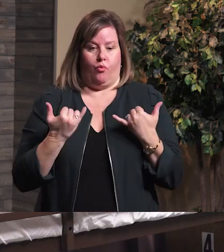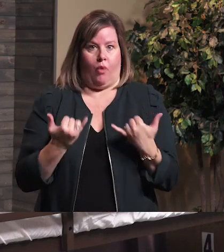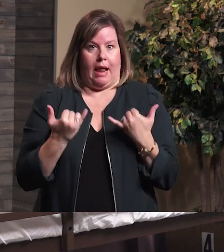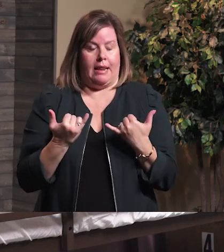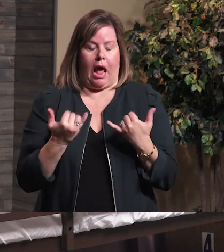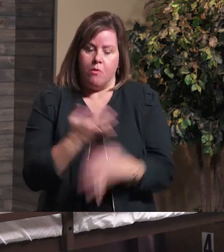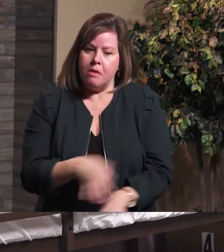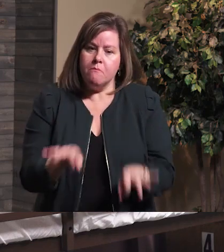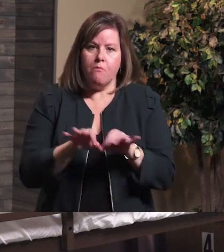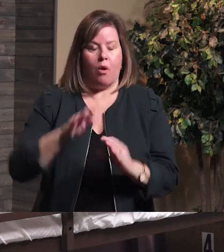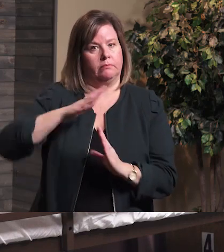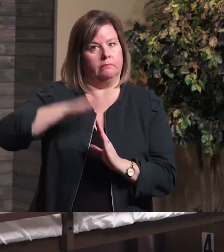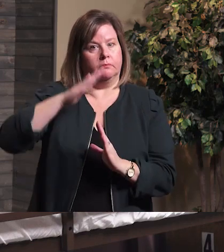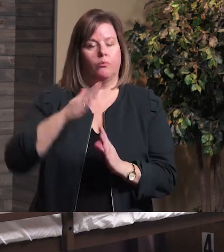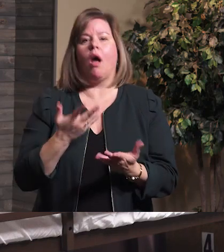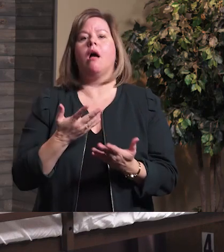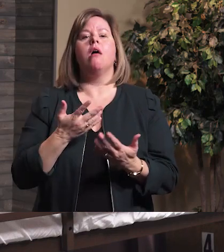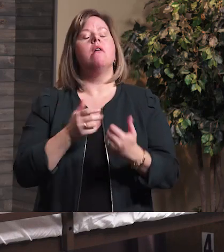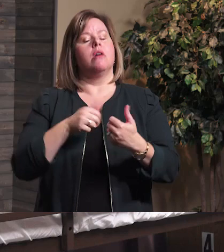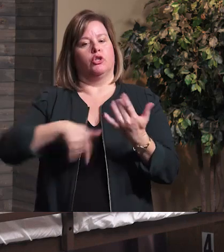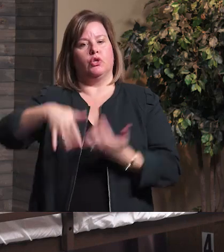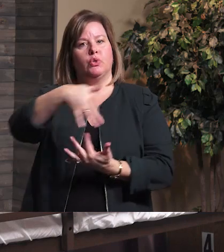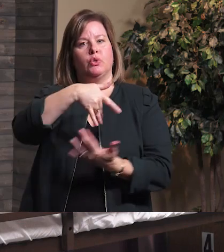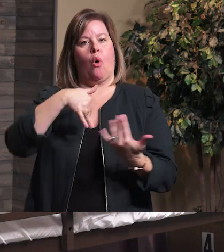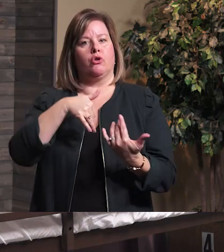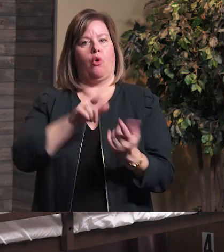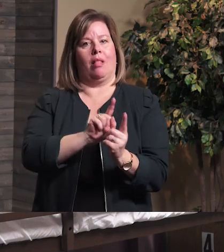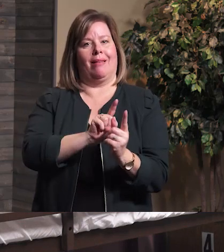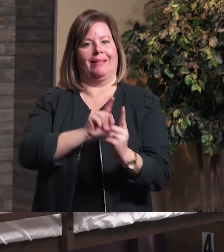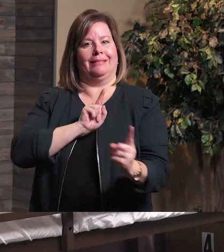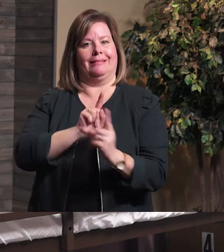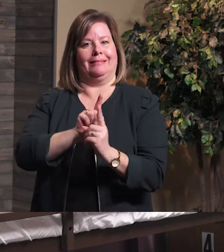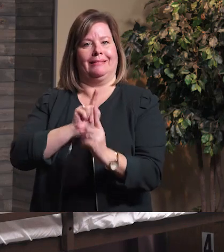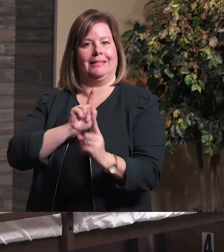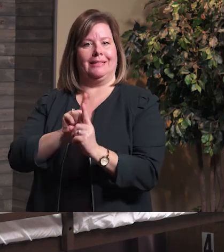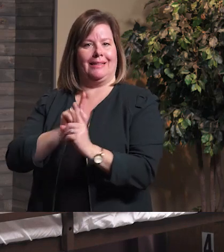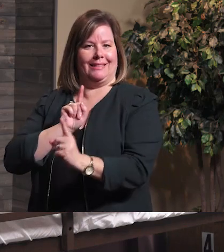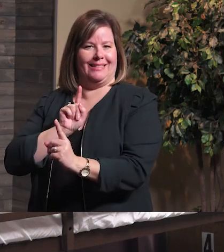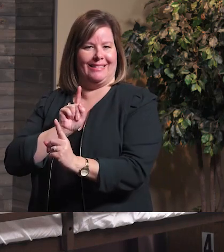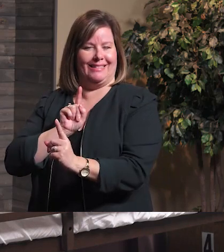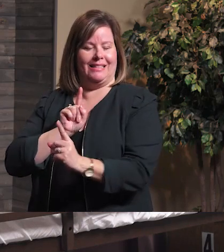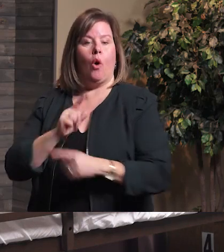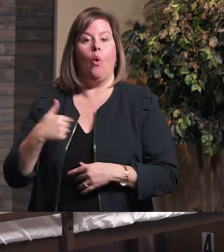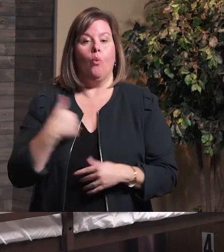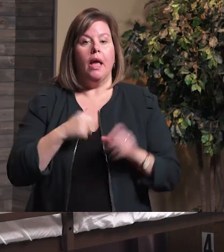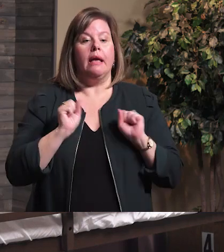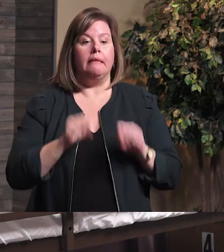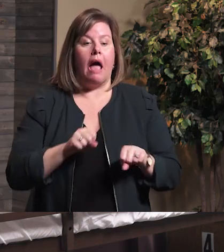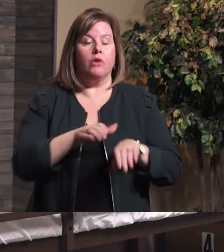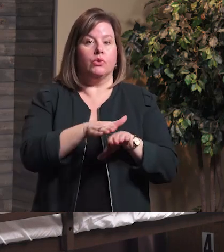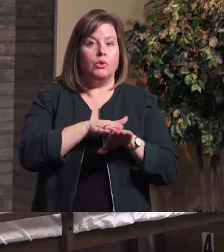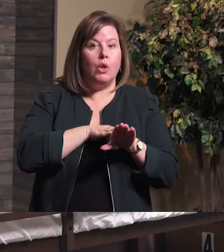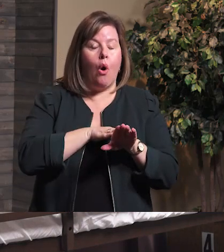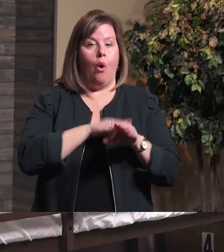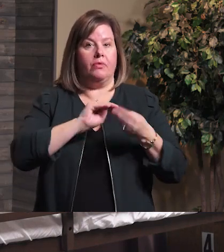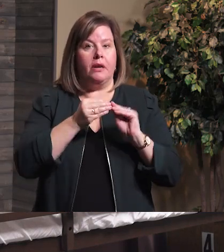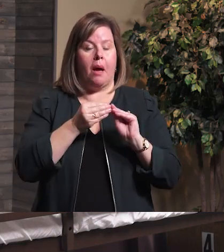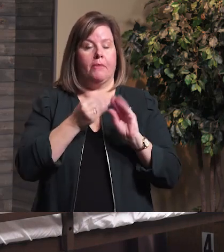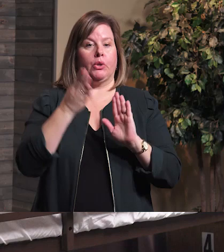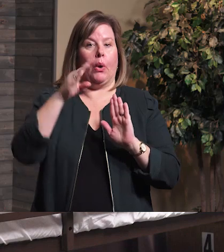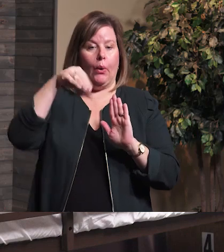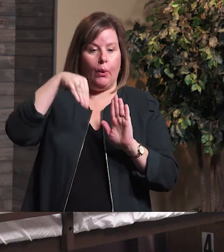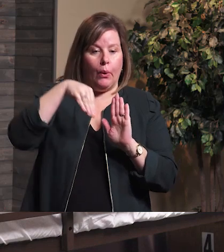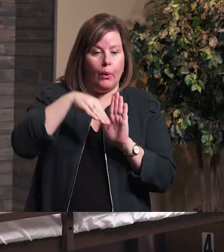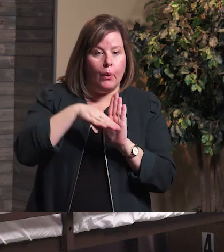important, right now, social distancing. We can slow the spread of this, we can flatten that curve by social